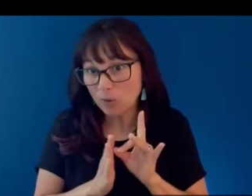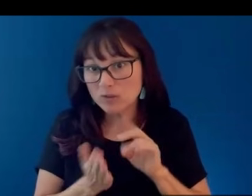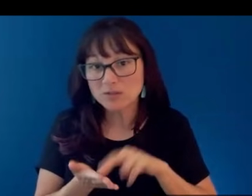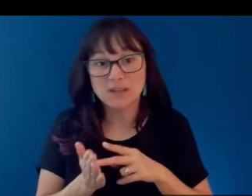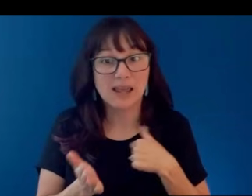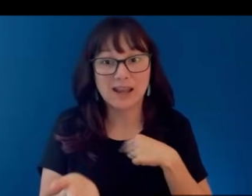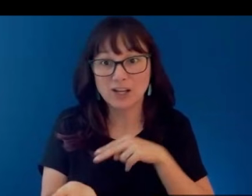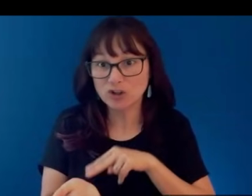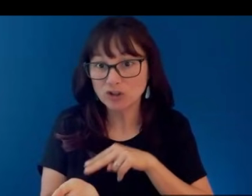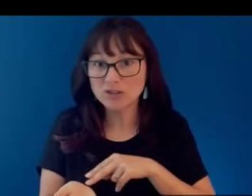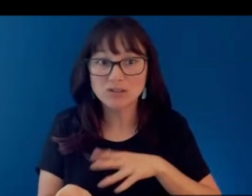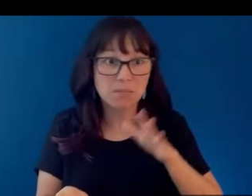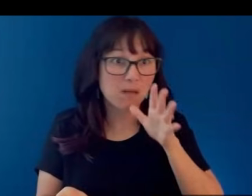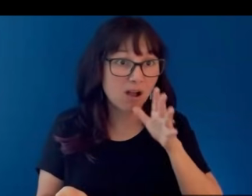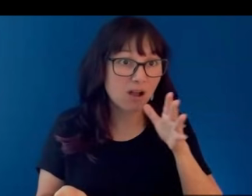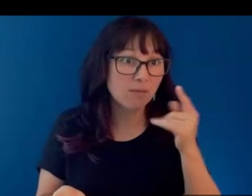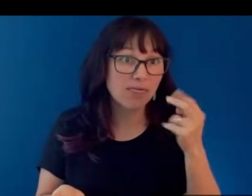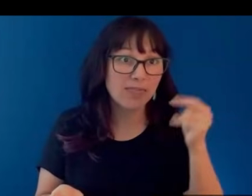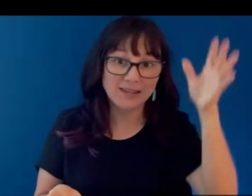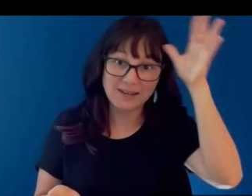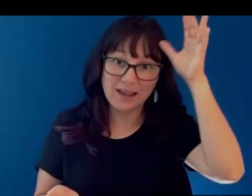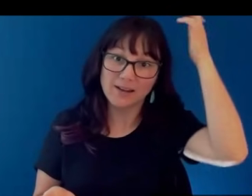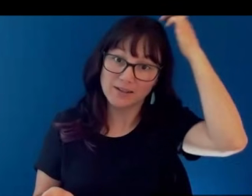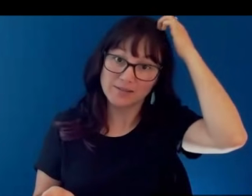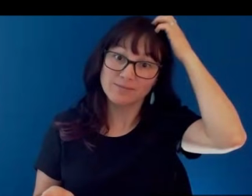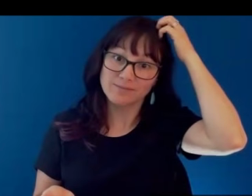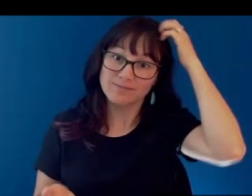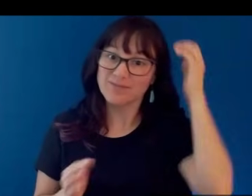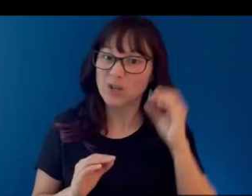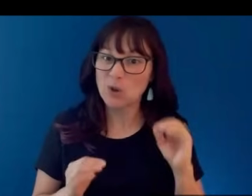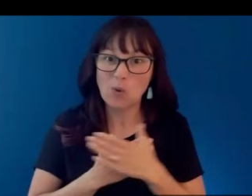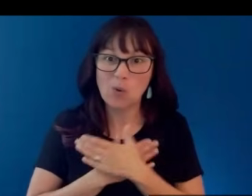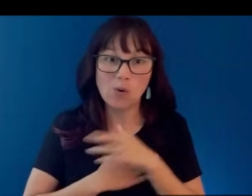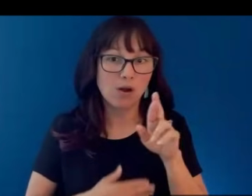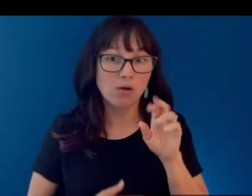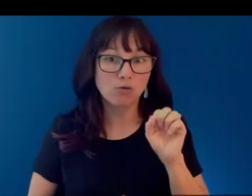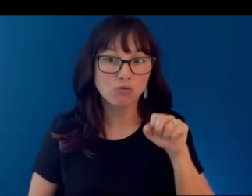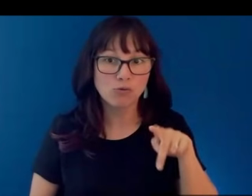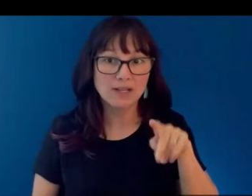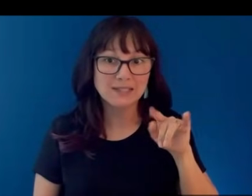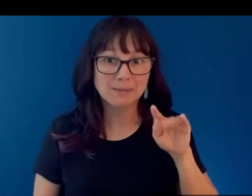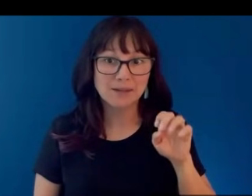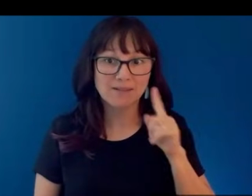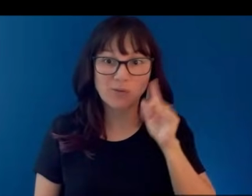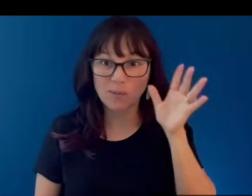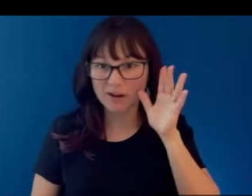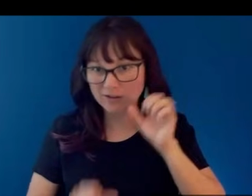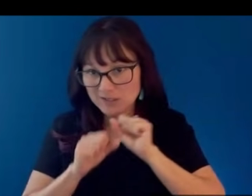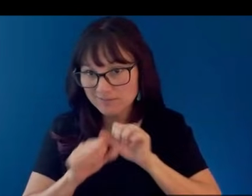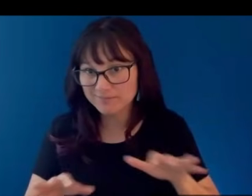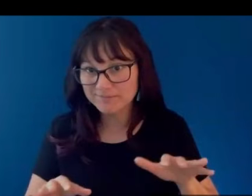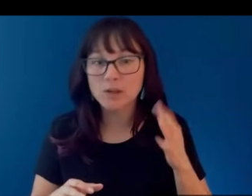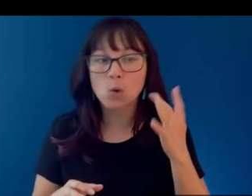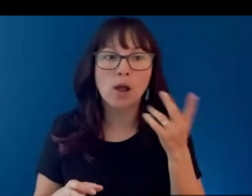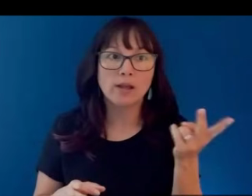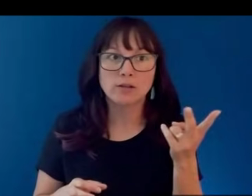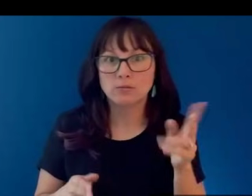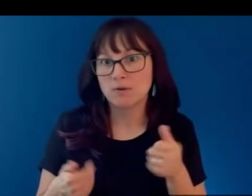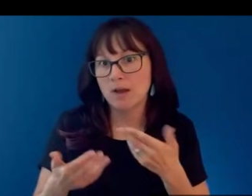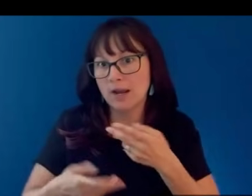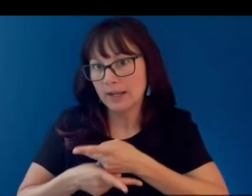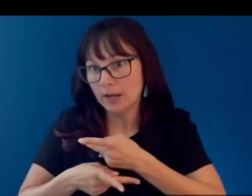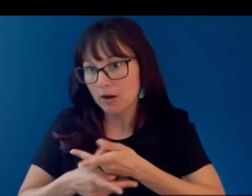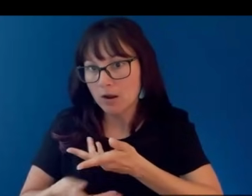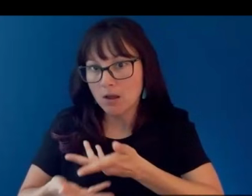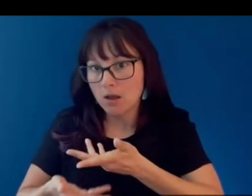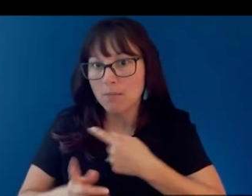nurse, they had mom, then they had dad. No respite for the parents whatsoever because they were providing care